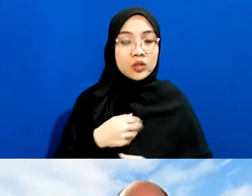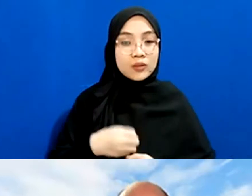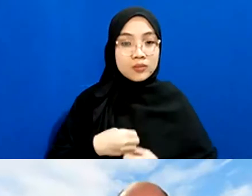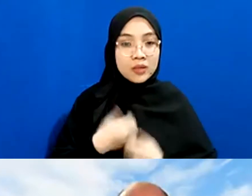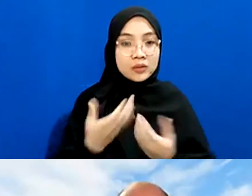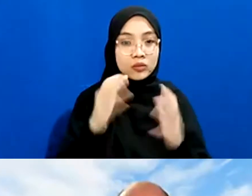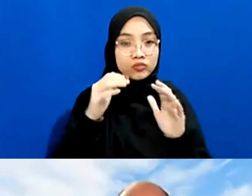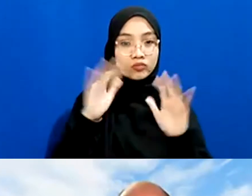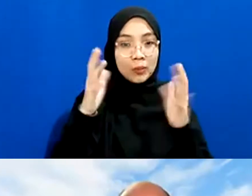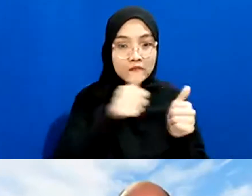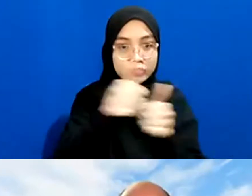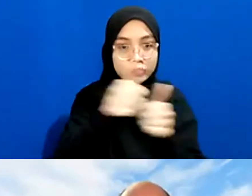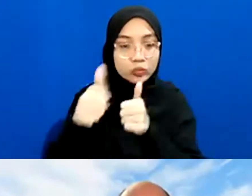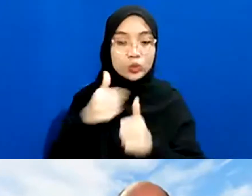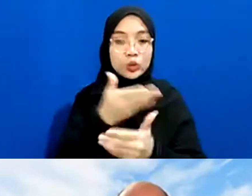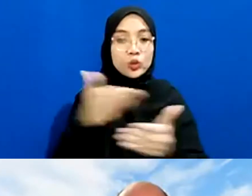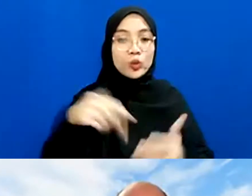been such motivated